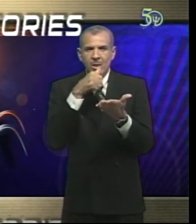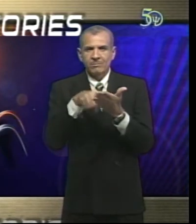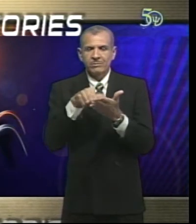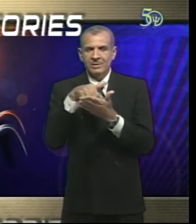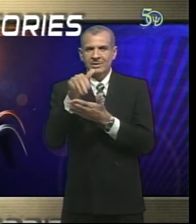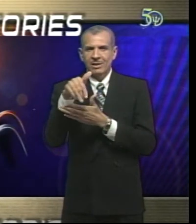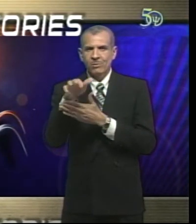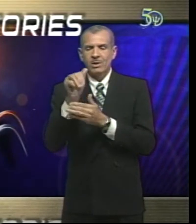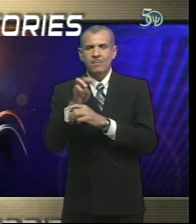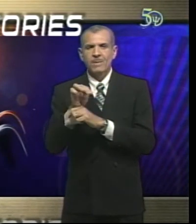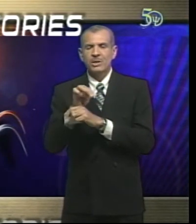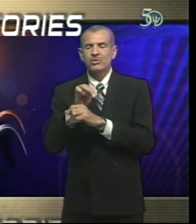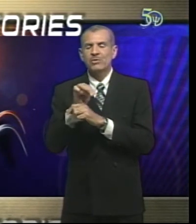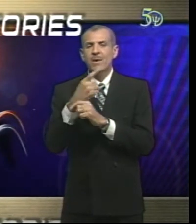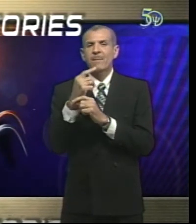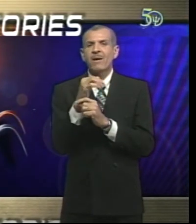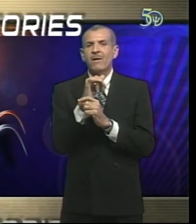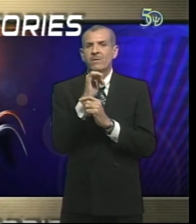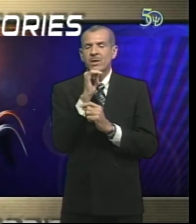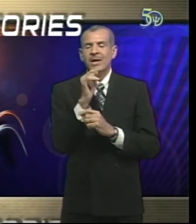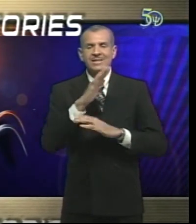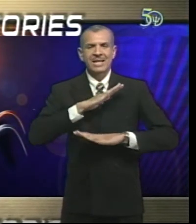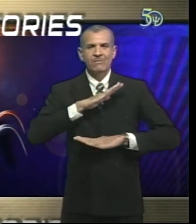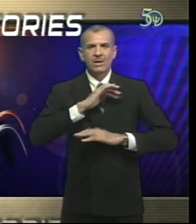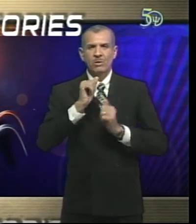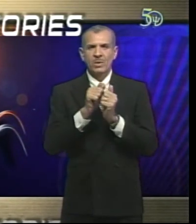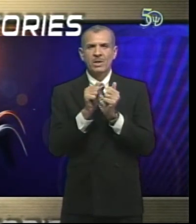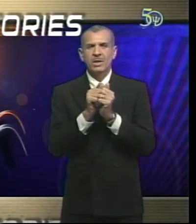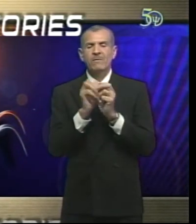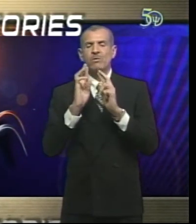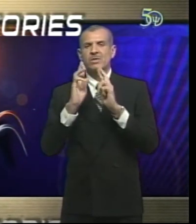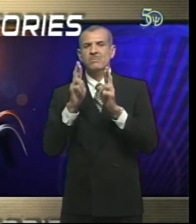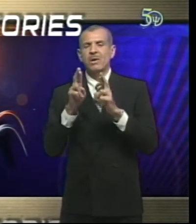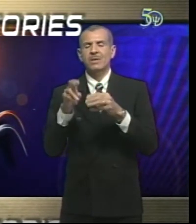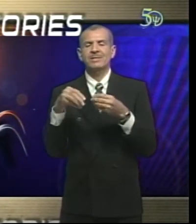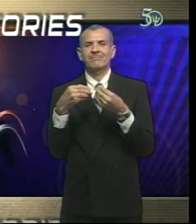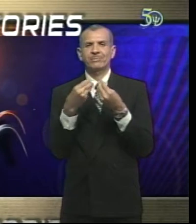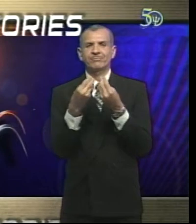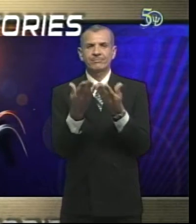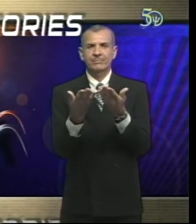ministry concerning the issue but are not satisfied with the response given.